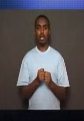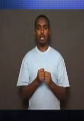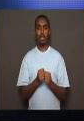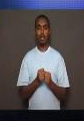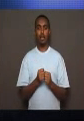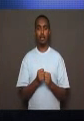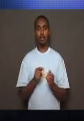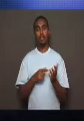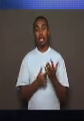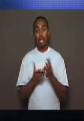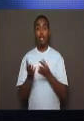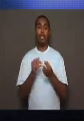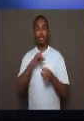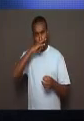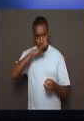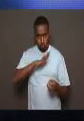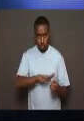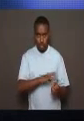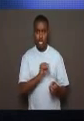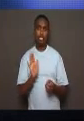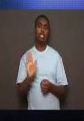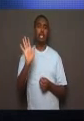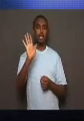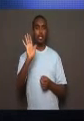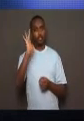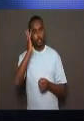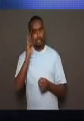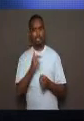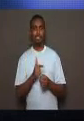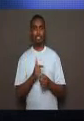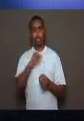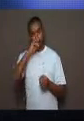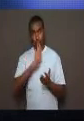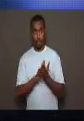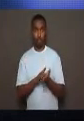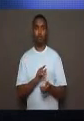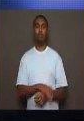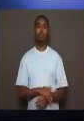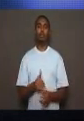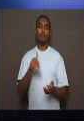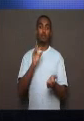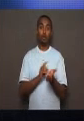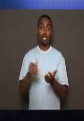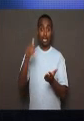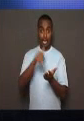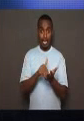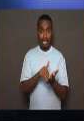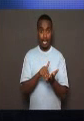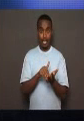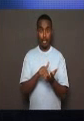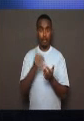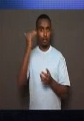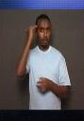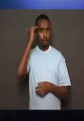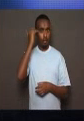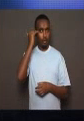of medicine that deals with children and their diseases. A doctor could also be a